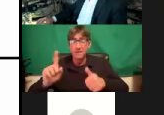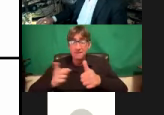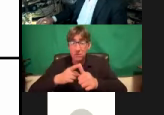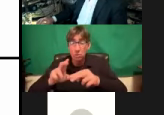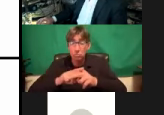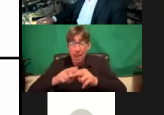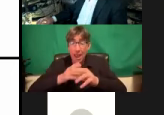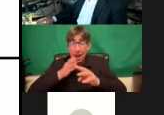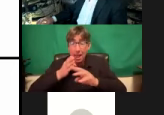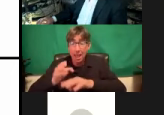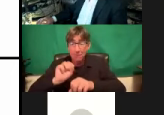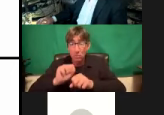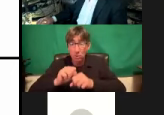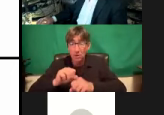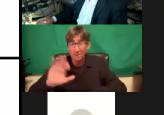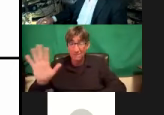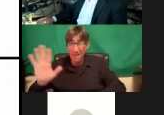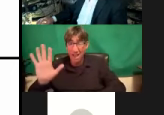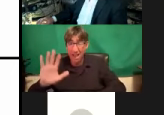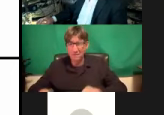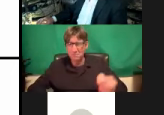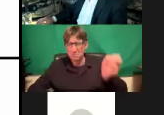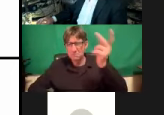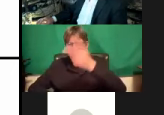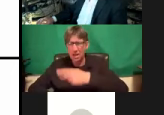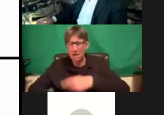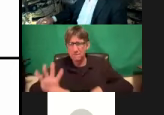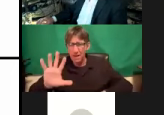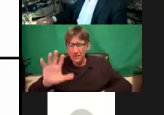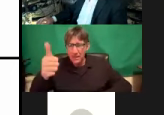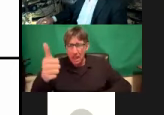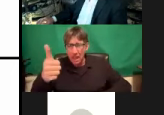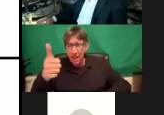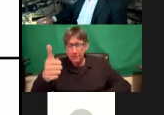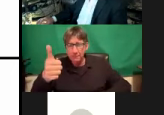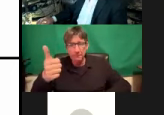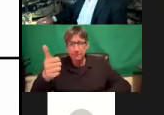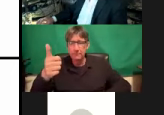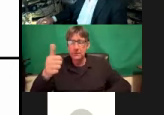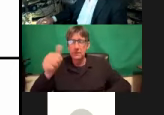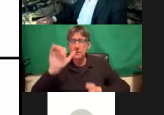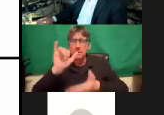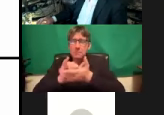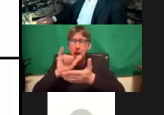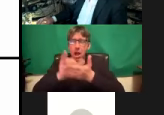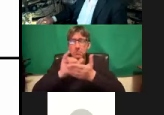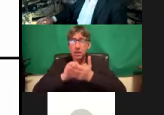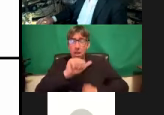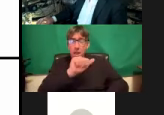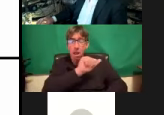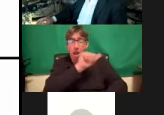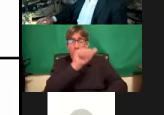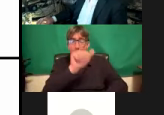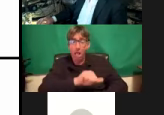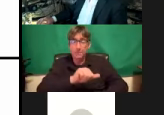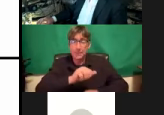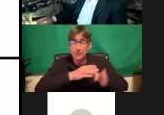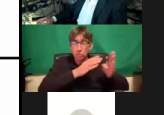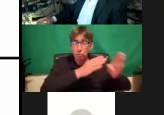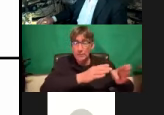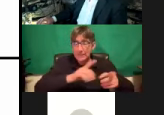out of work at 5 is 5:10. There's no way I can make it from Albany Street to South Station at